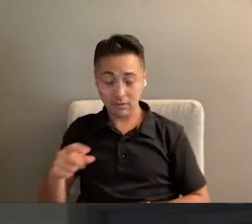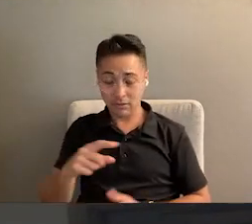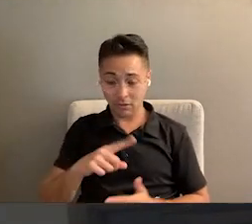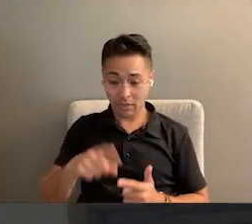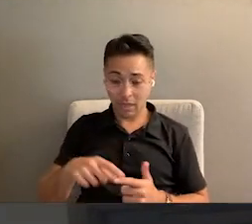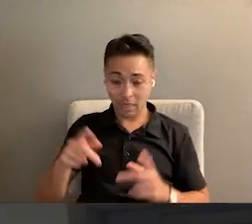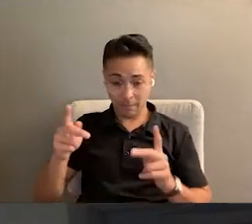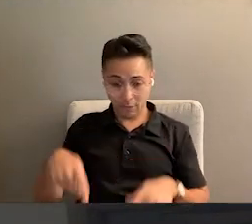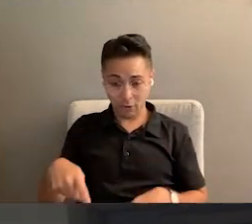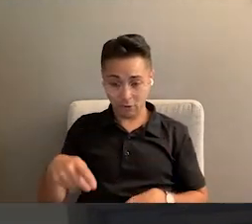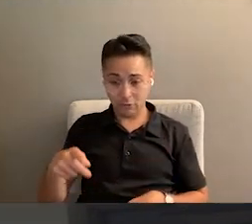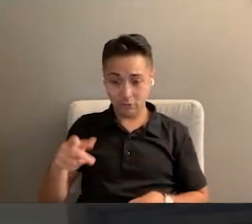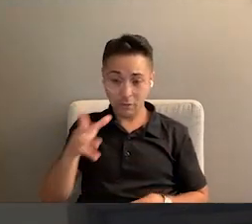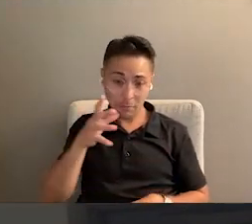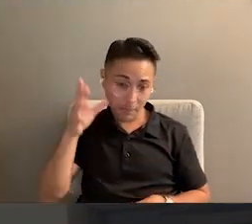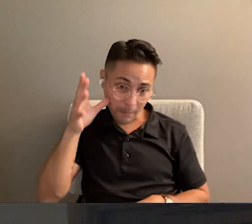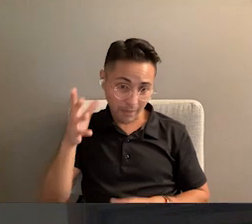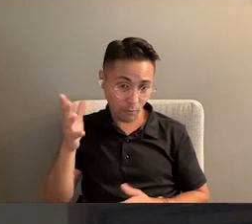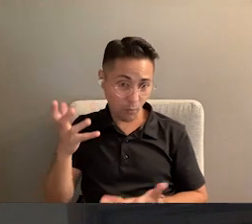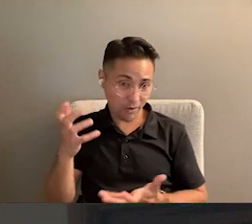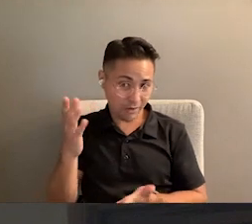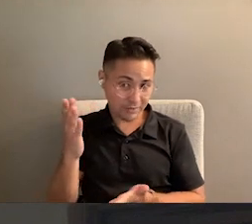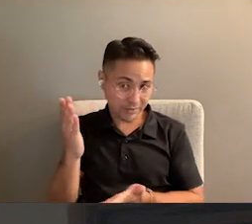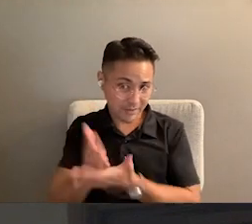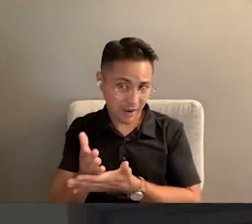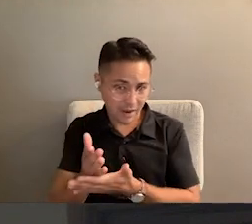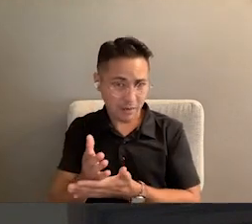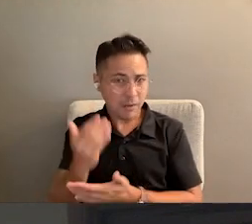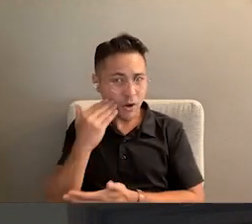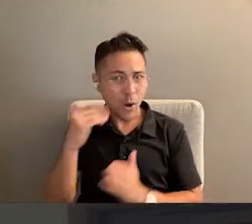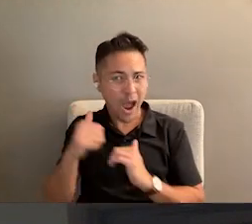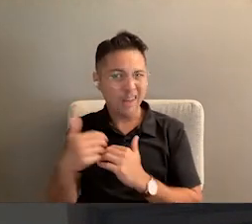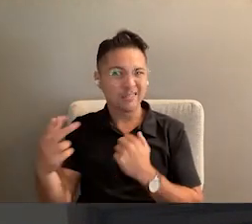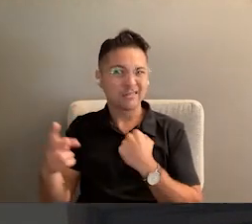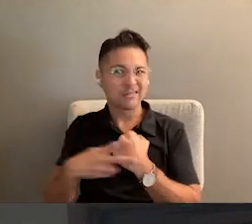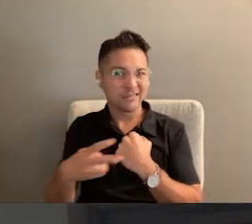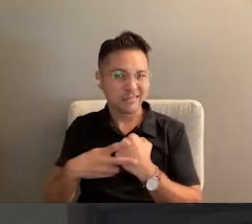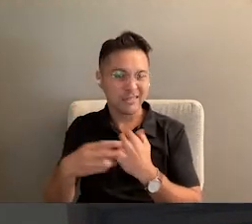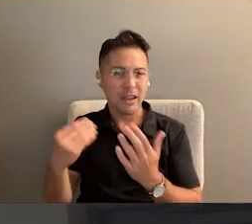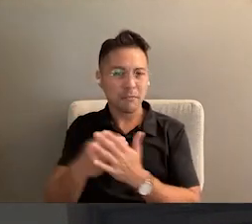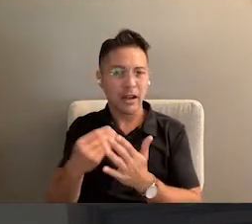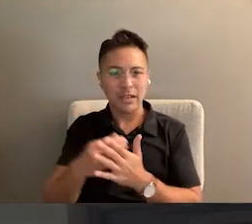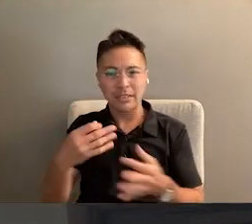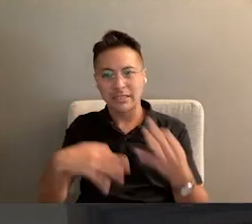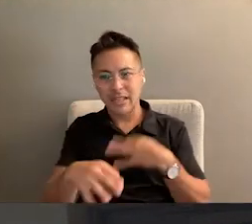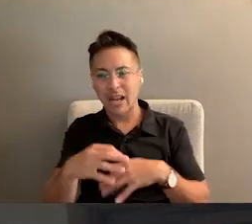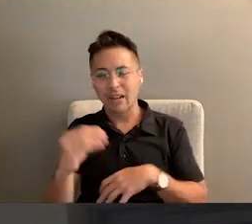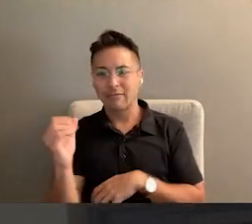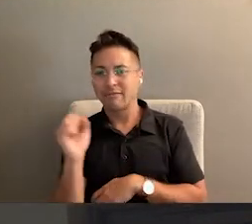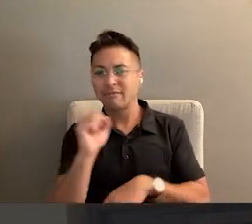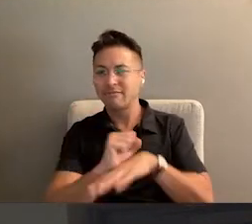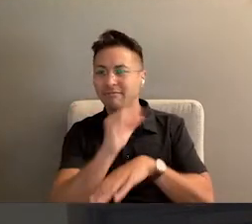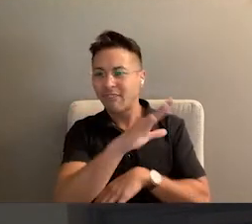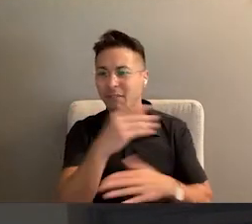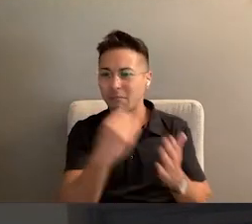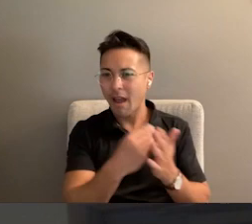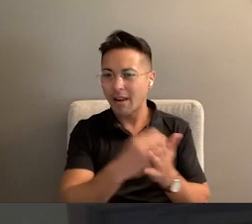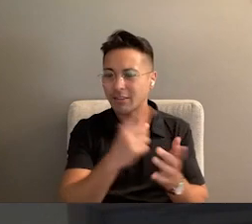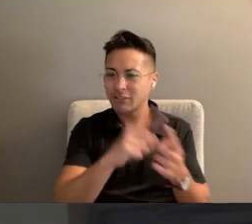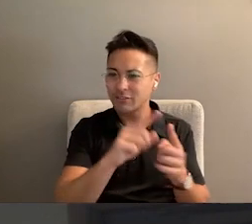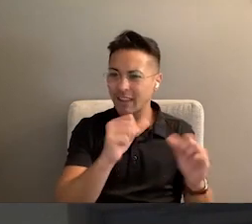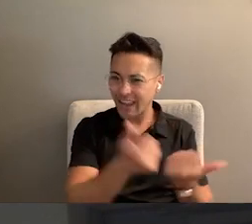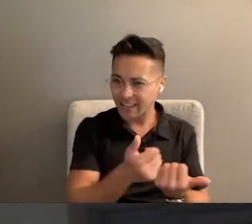person self-directing. So then the parent or the person who wants to self-directing will know how to save